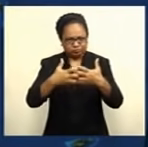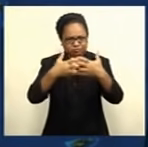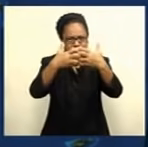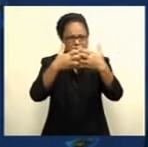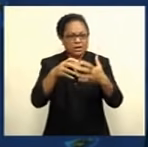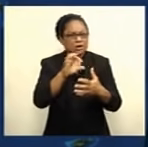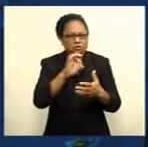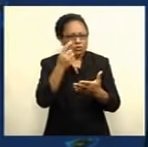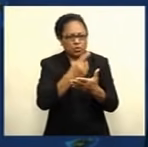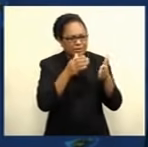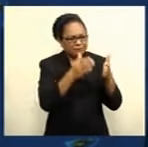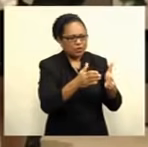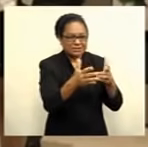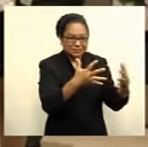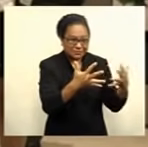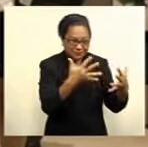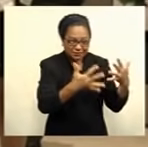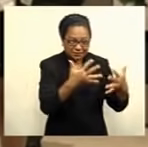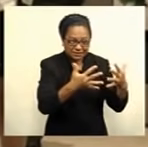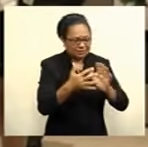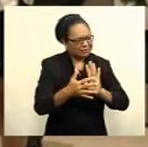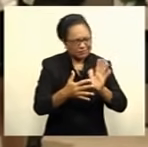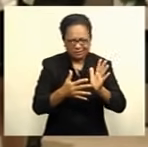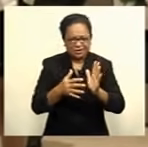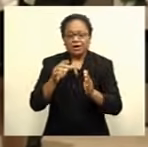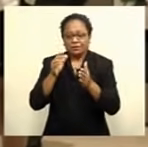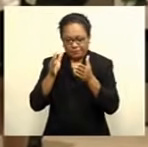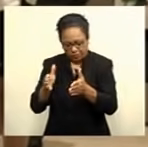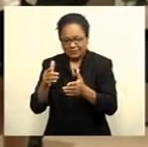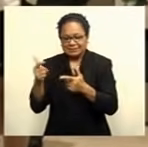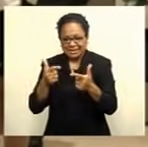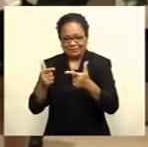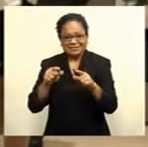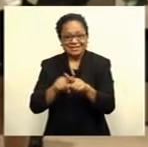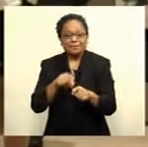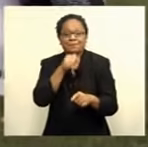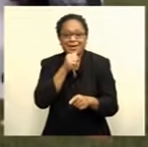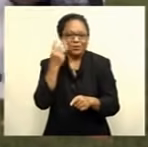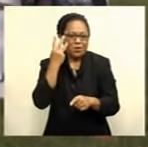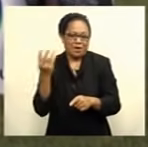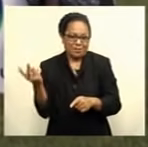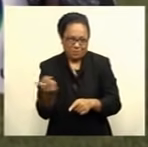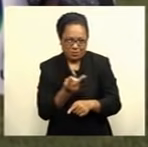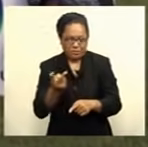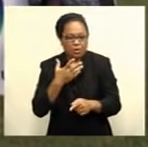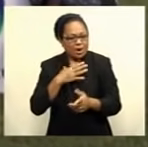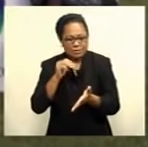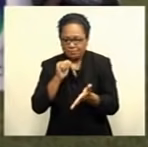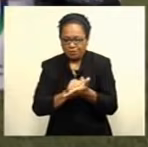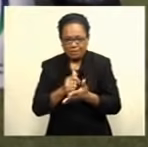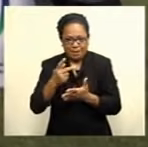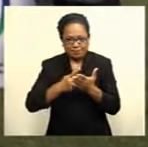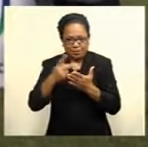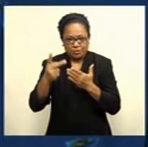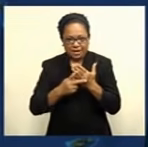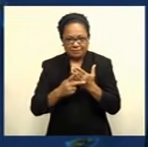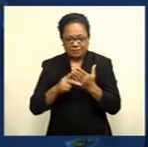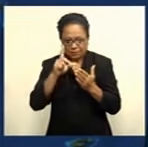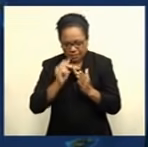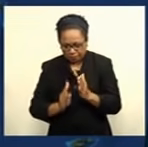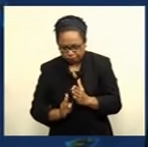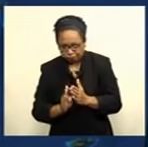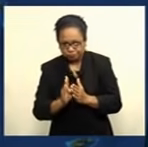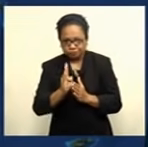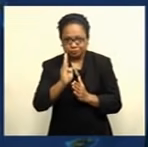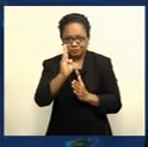sevens, we're talking about both genders, male and female. We want alignment throughout our program. So that's what we've been working for the last 2 years,